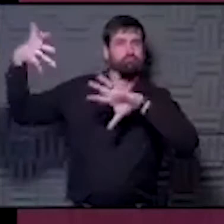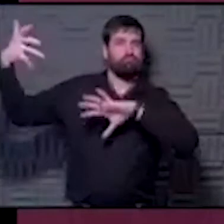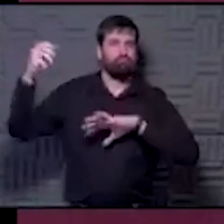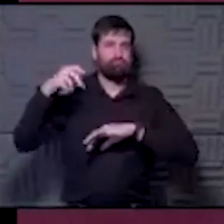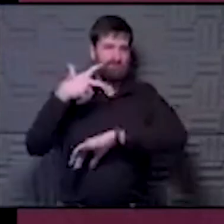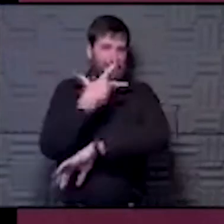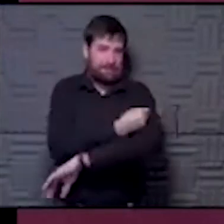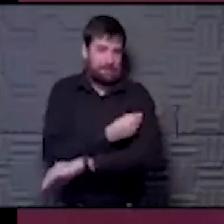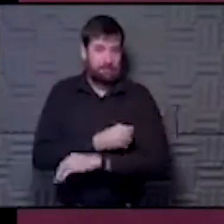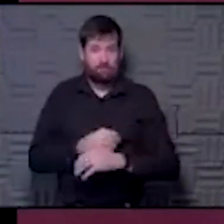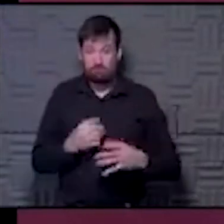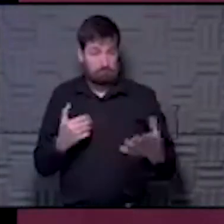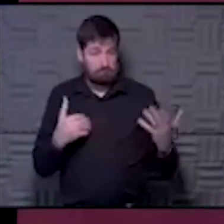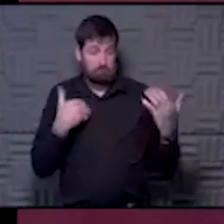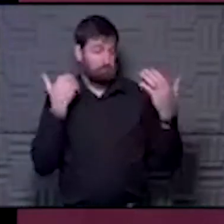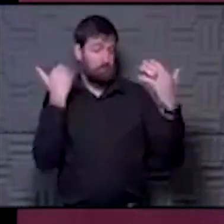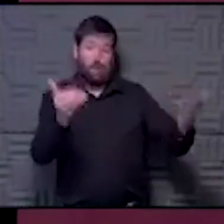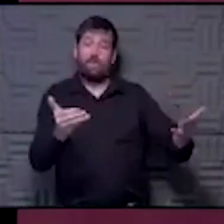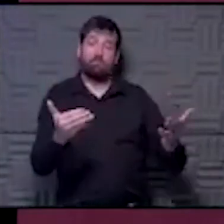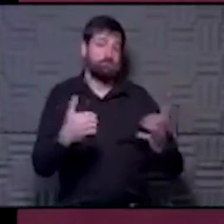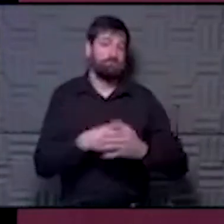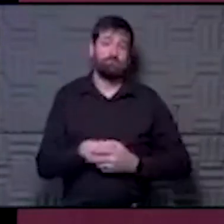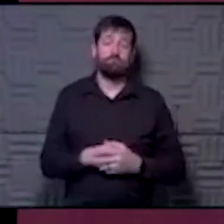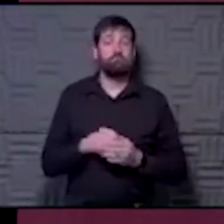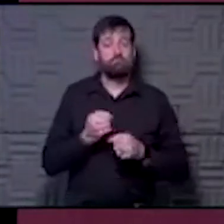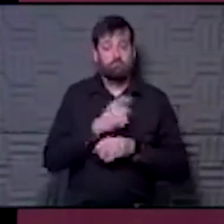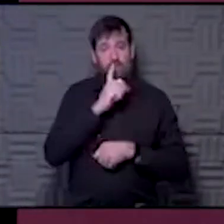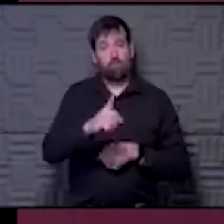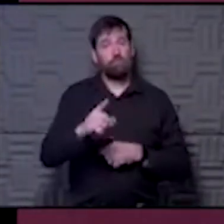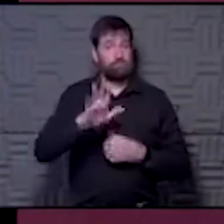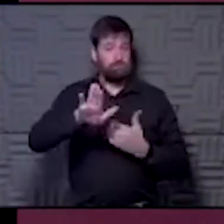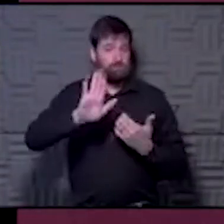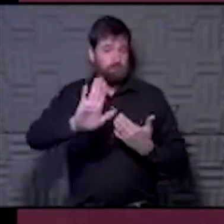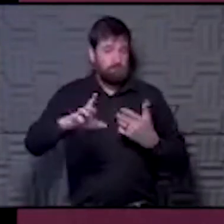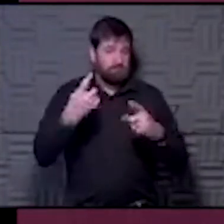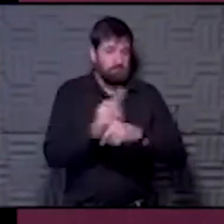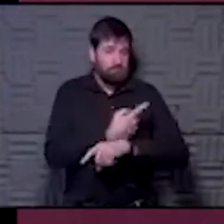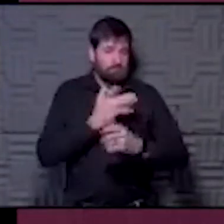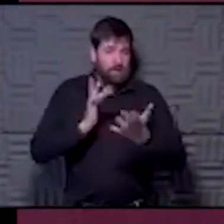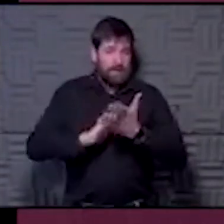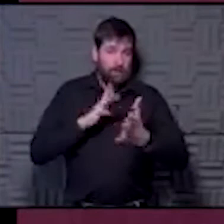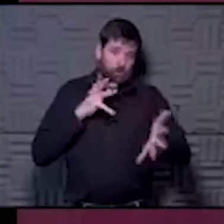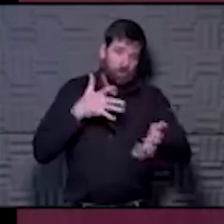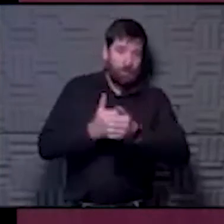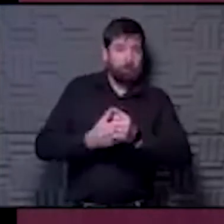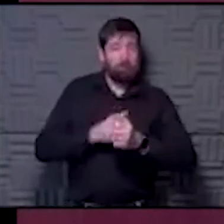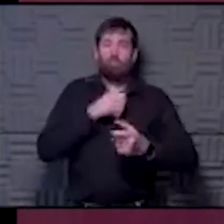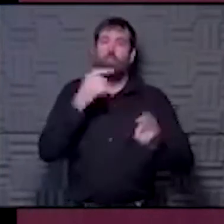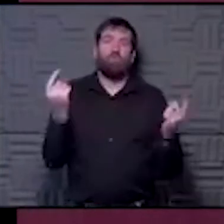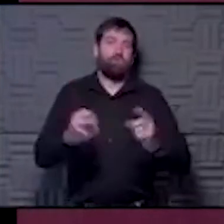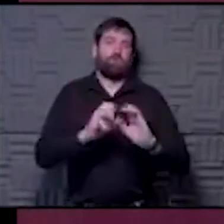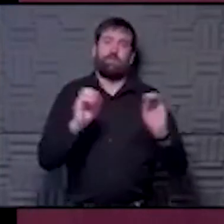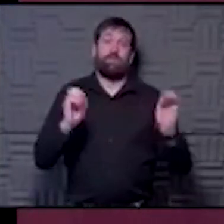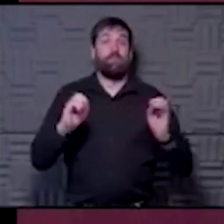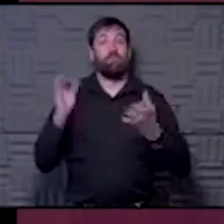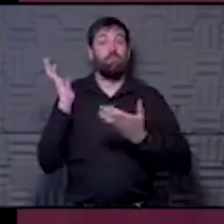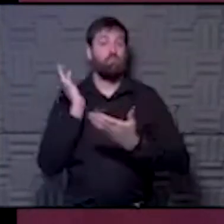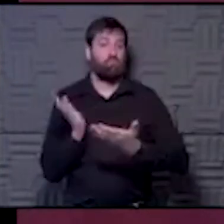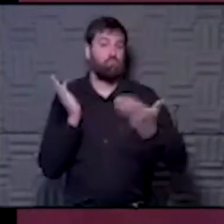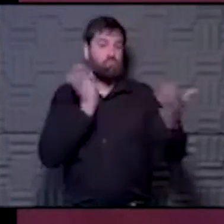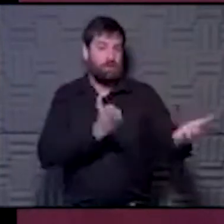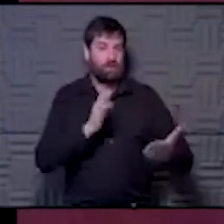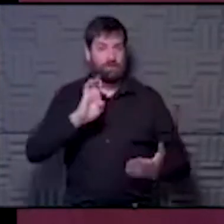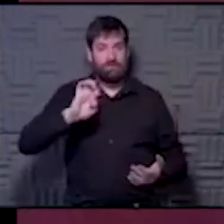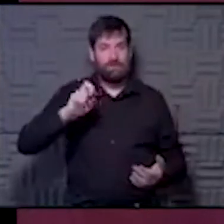I think, go take a little bit of Benadryl, make sure you're up on all your other medications and take those. It's not going to hurt. Take your EpiPen with you because